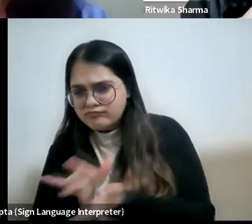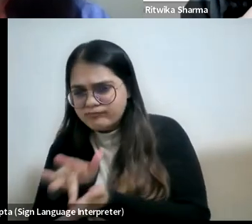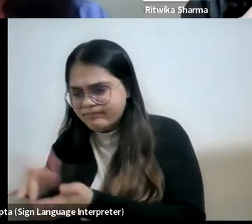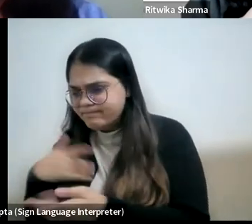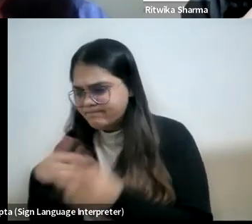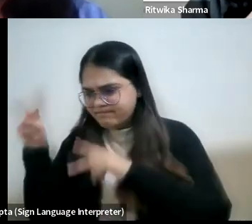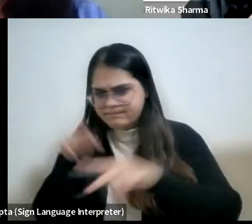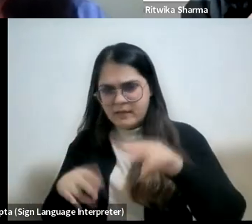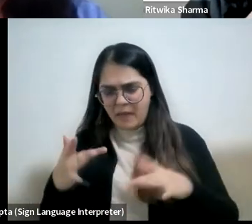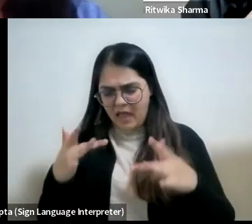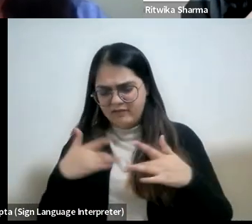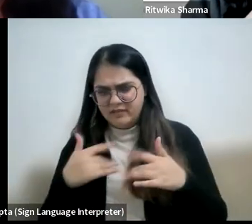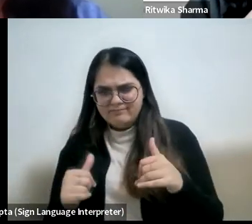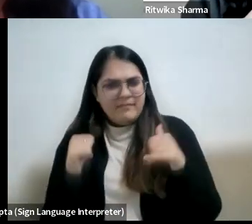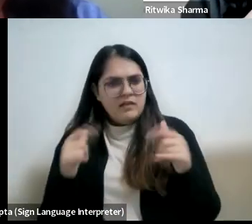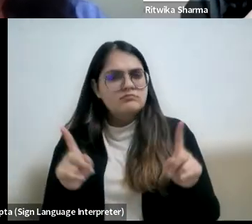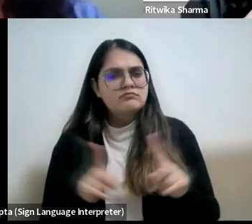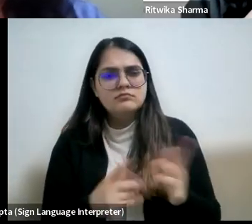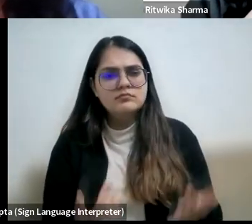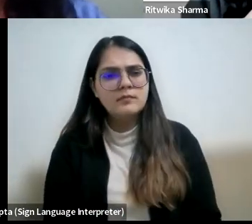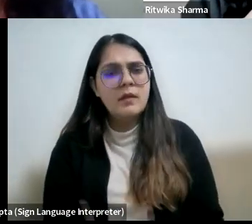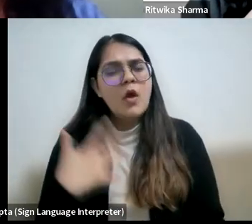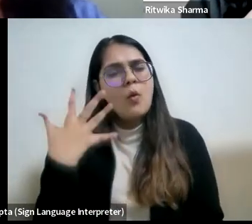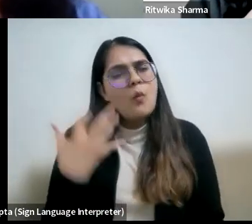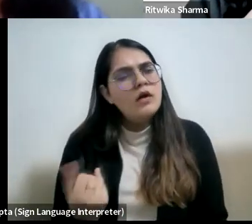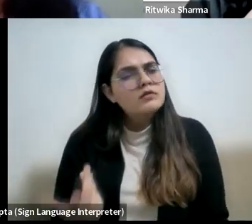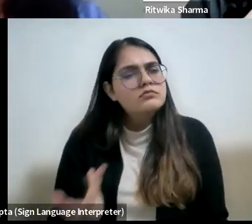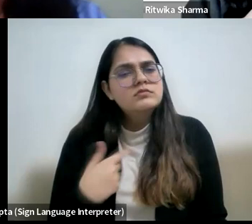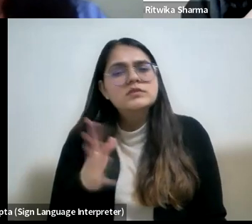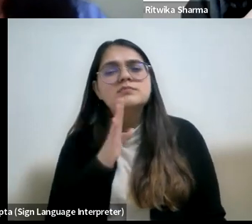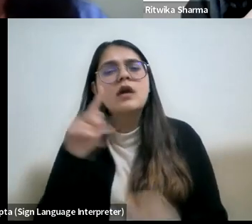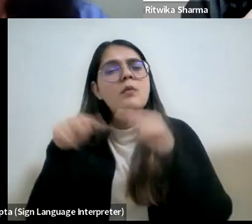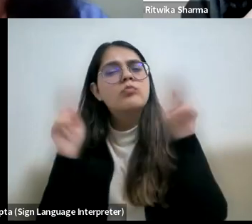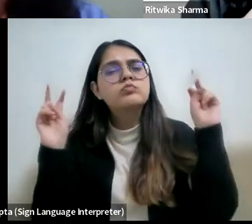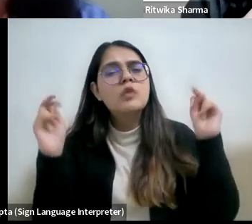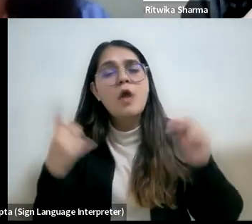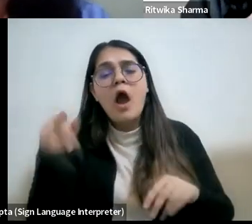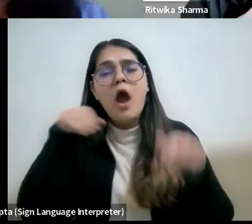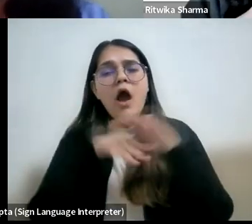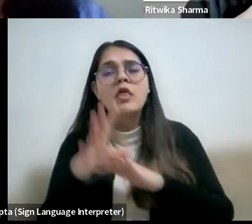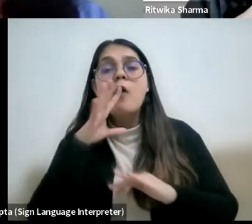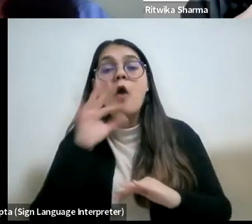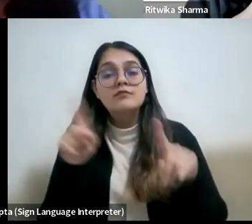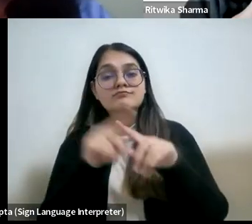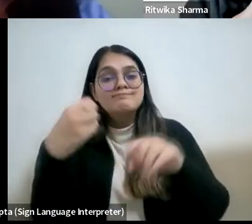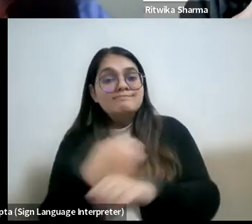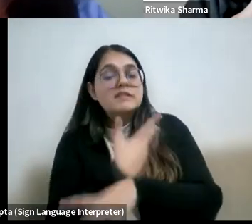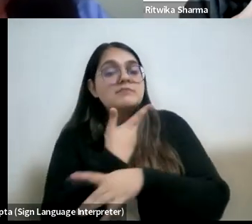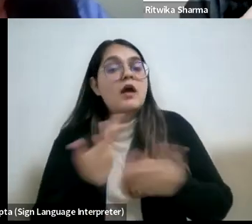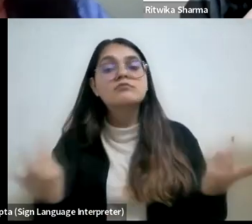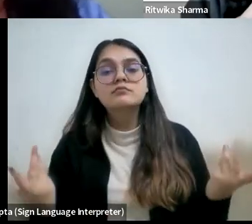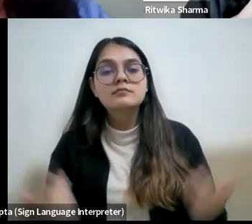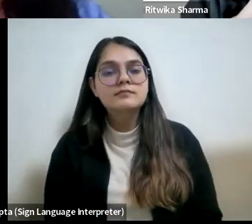take a step back and would like to speak about what exactly inspired this project in the first